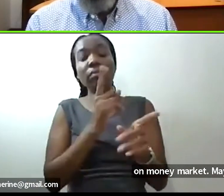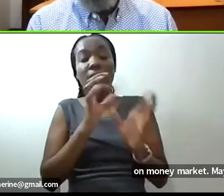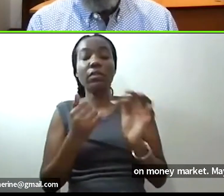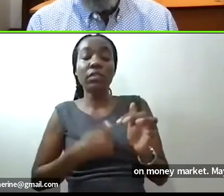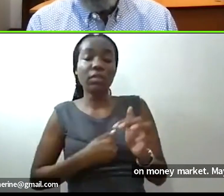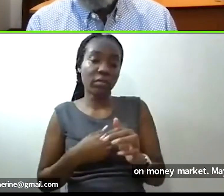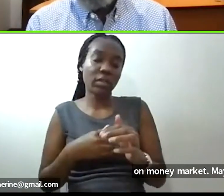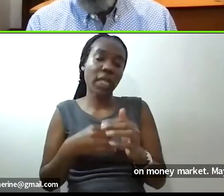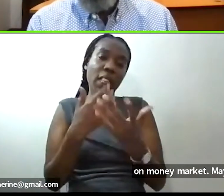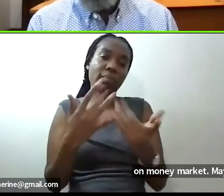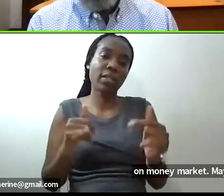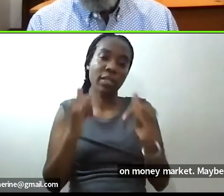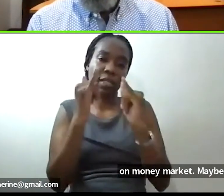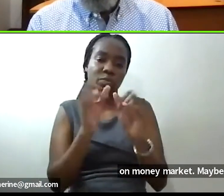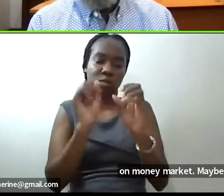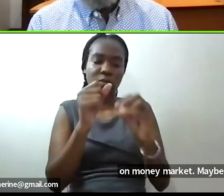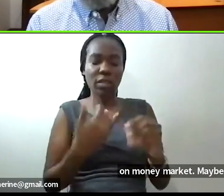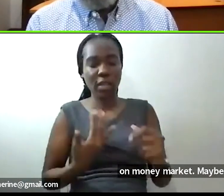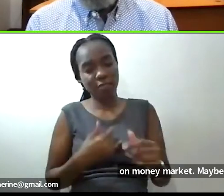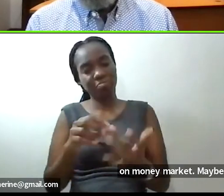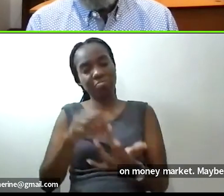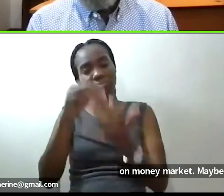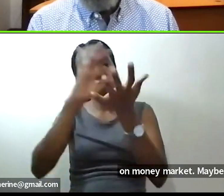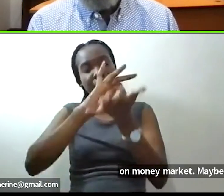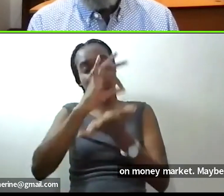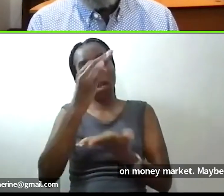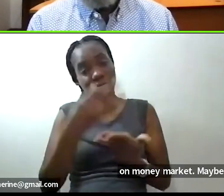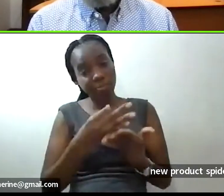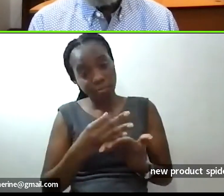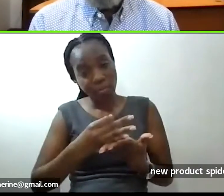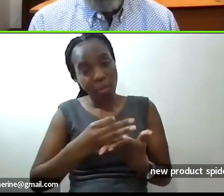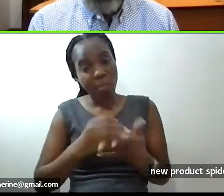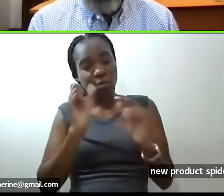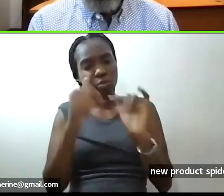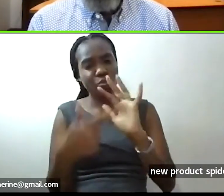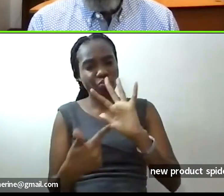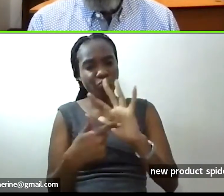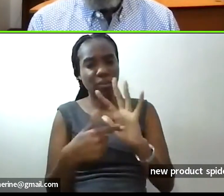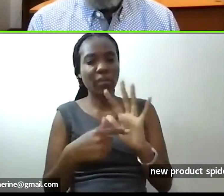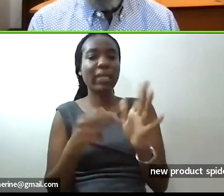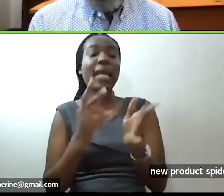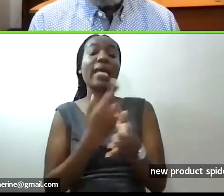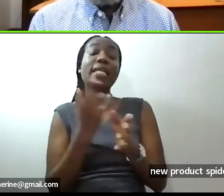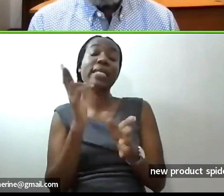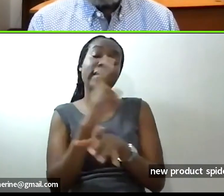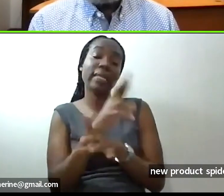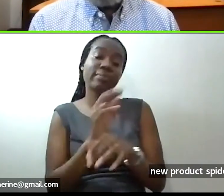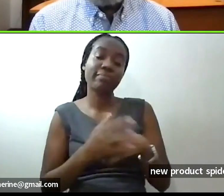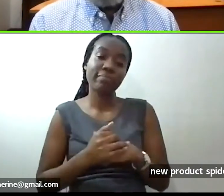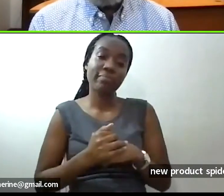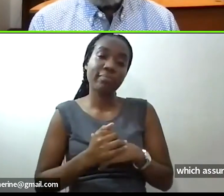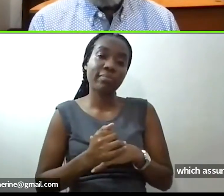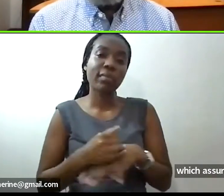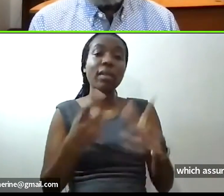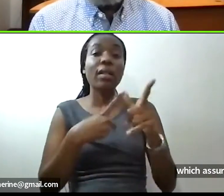called Oak Special Fund, which assures you good return and it